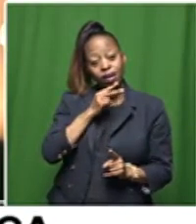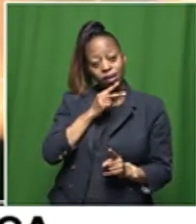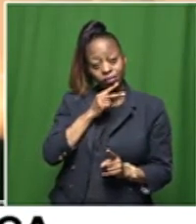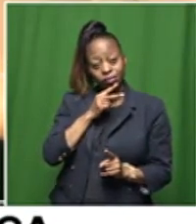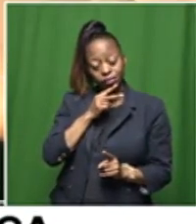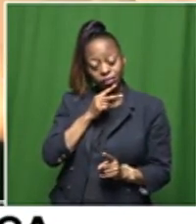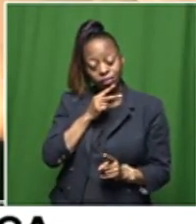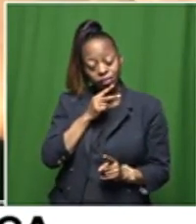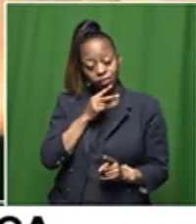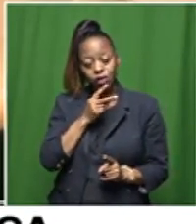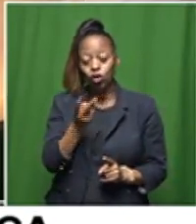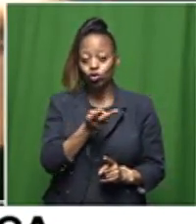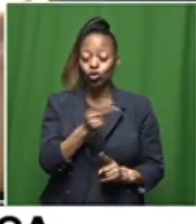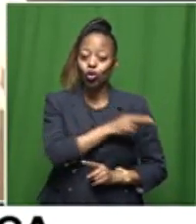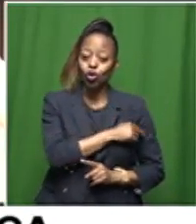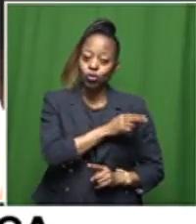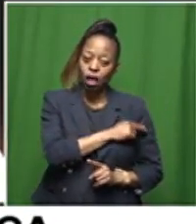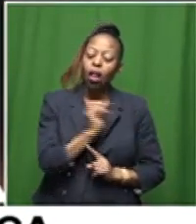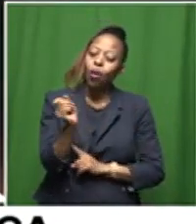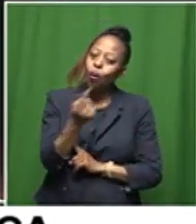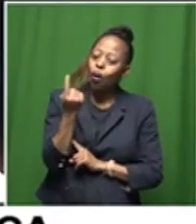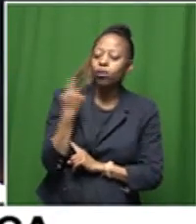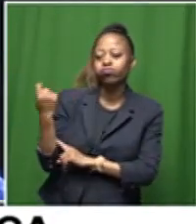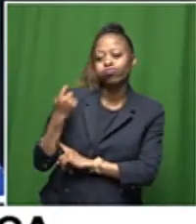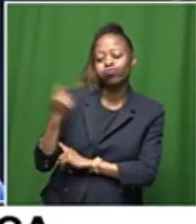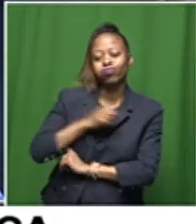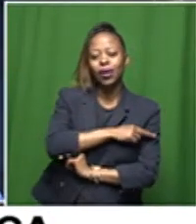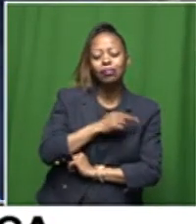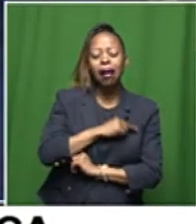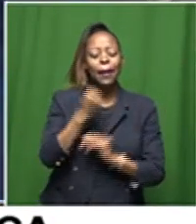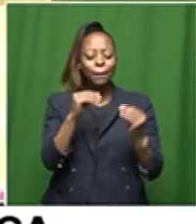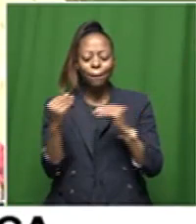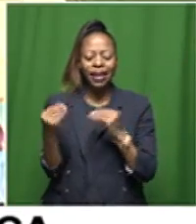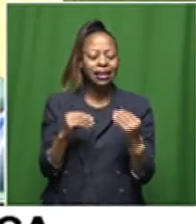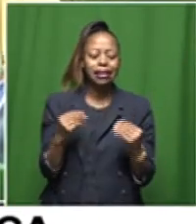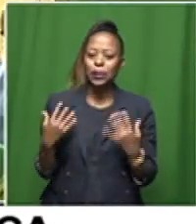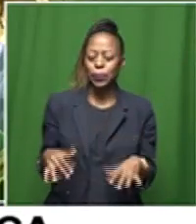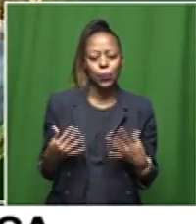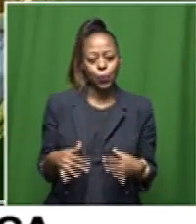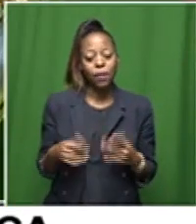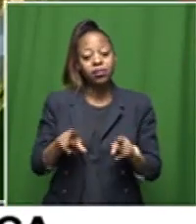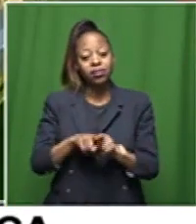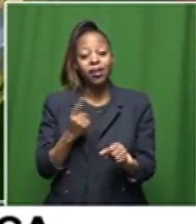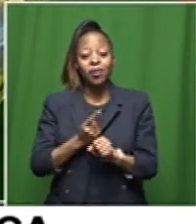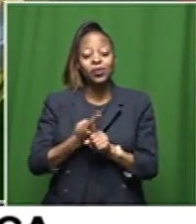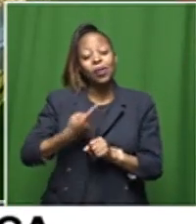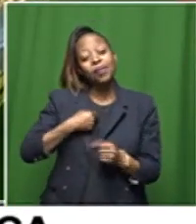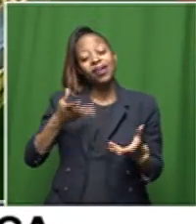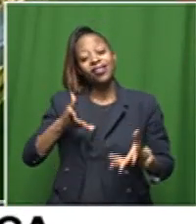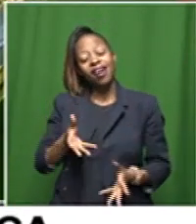Maputa Malakis, Kororo Hospital. All the rural hospitals, they are now busy. As I'm speaking here